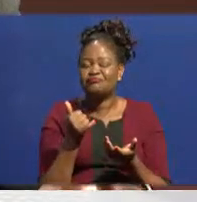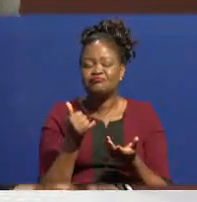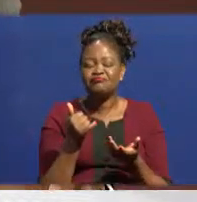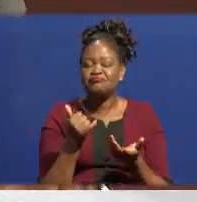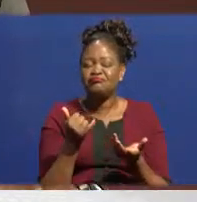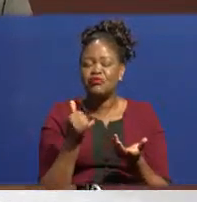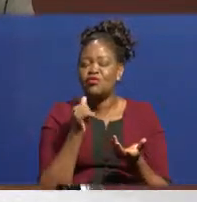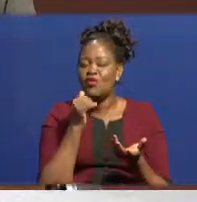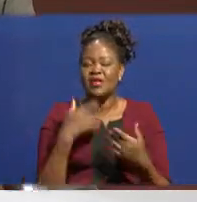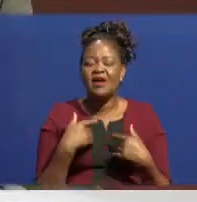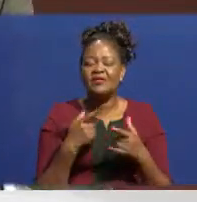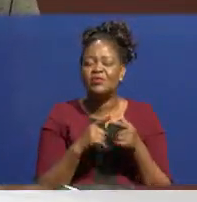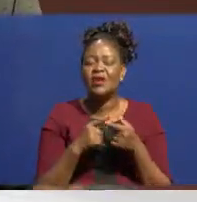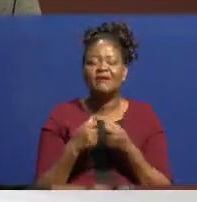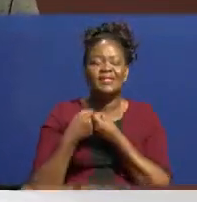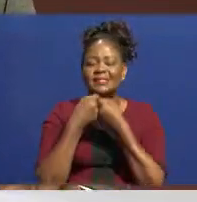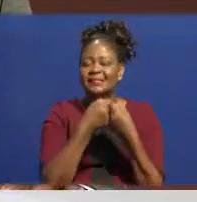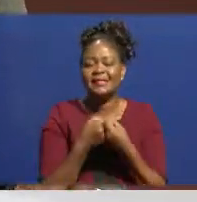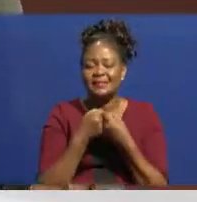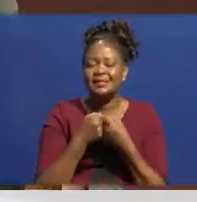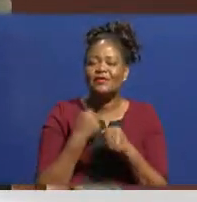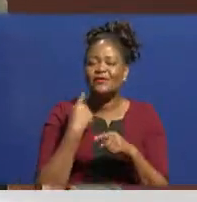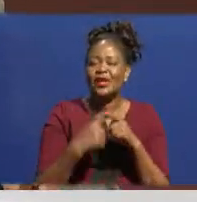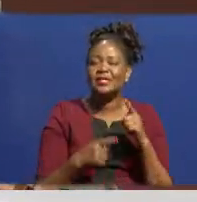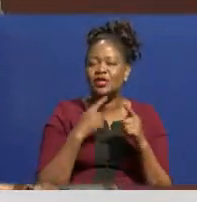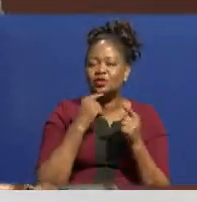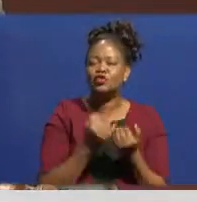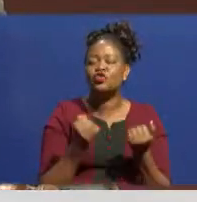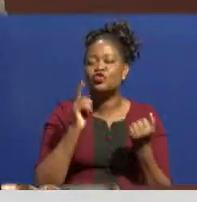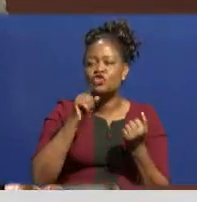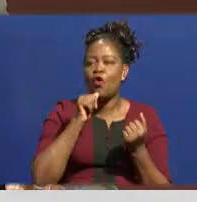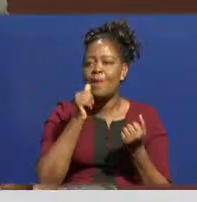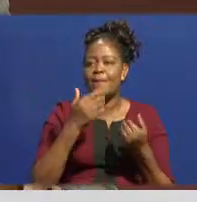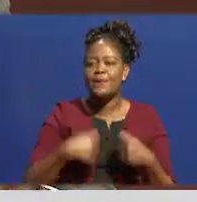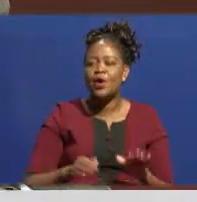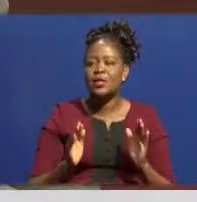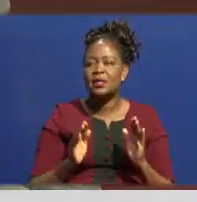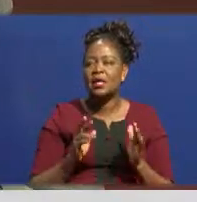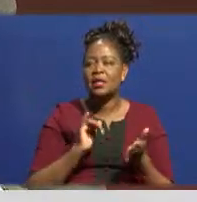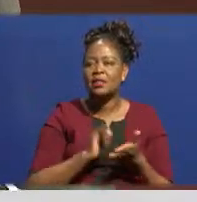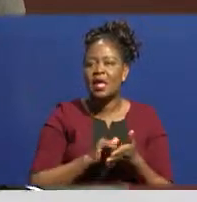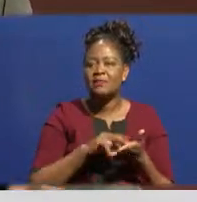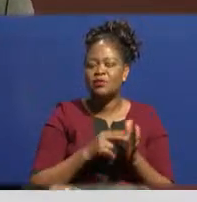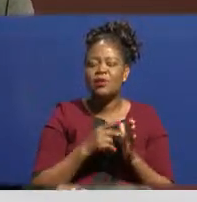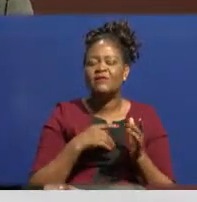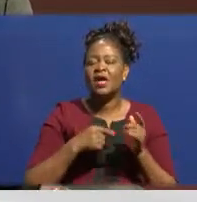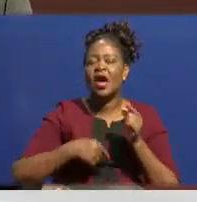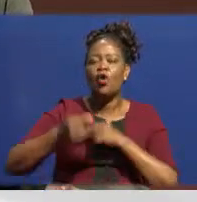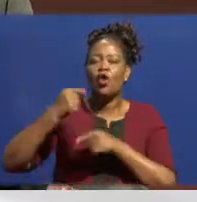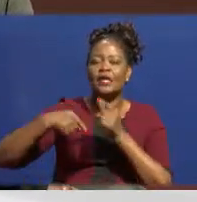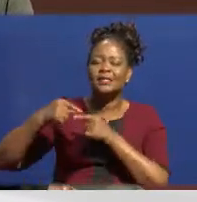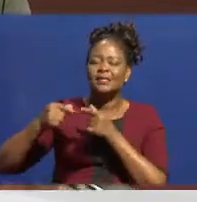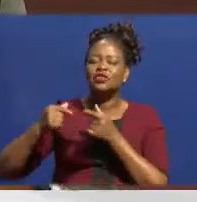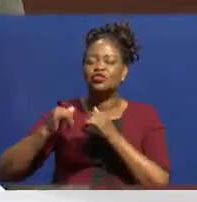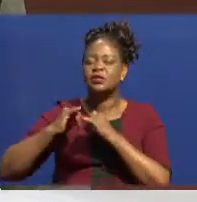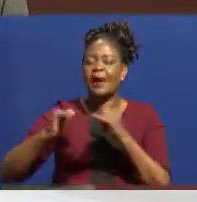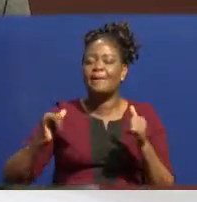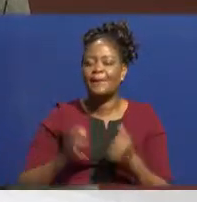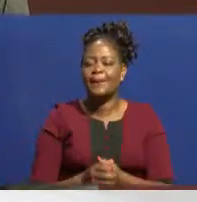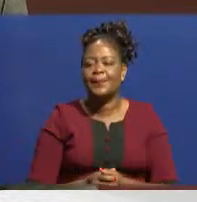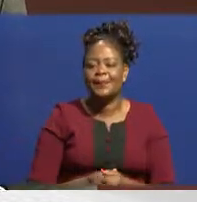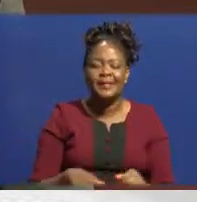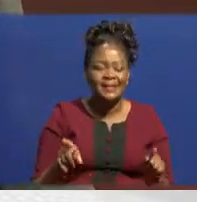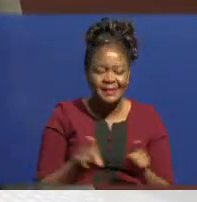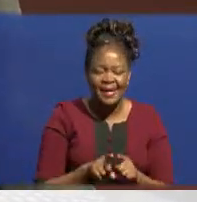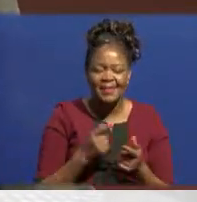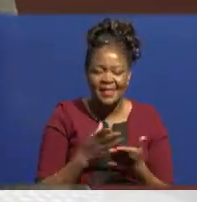gap. It's like a whole year you say children should not be born. That means you will have a whole generation gap. It's a similar